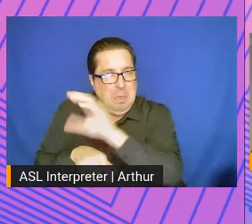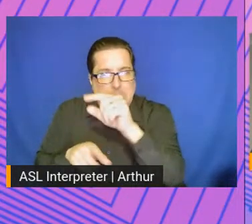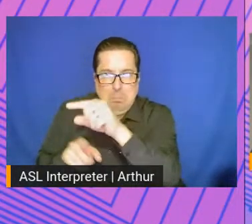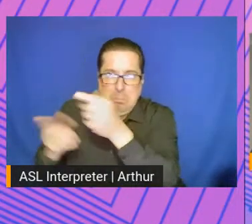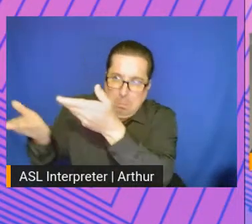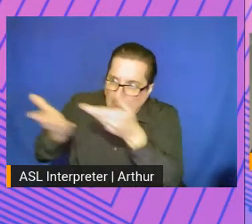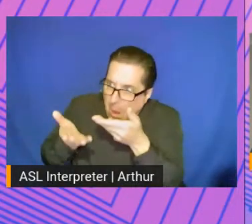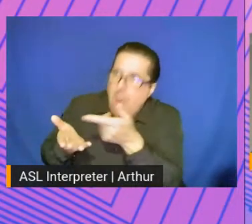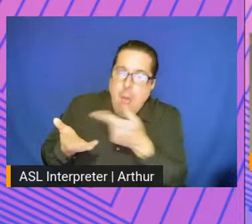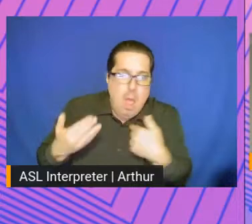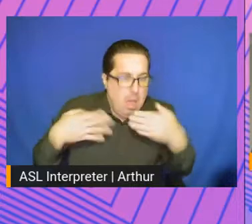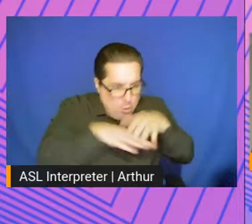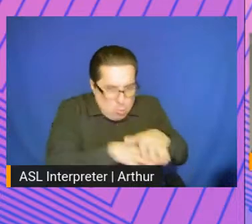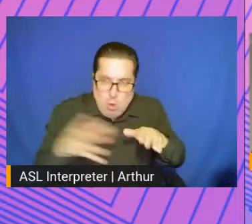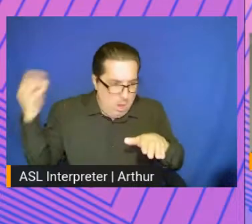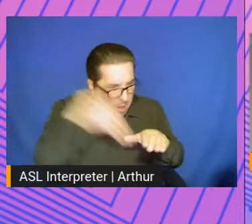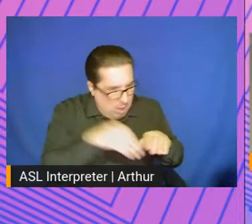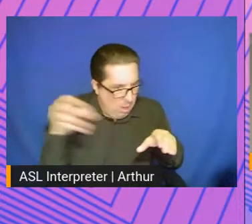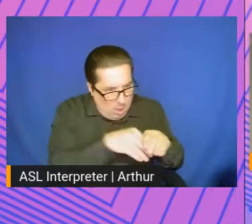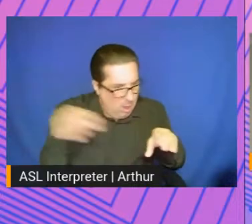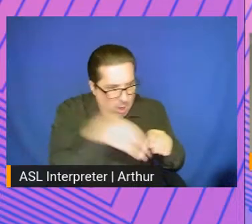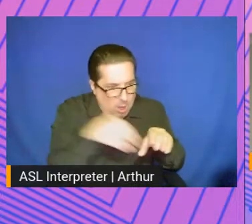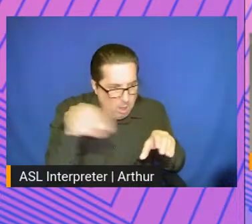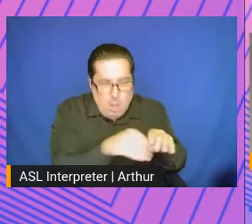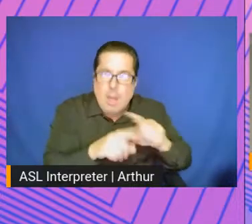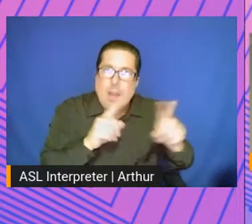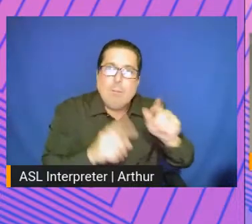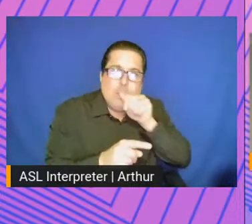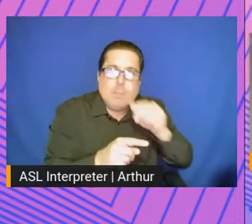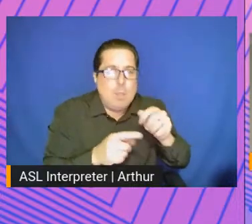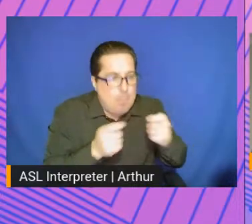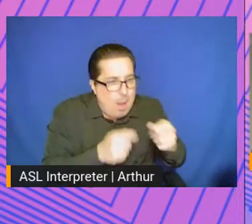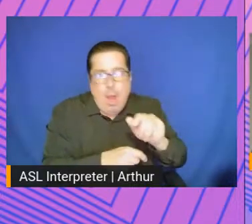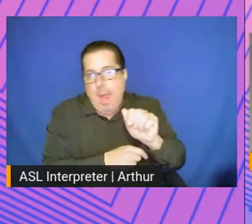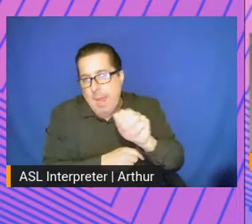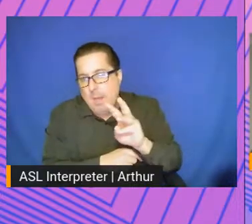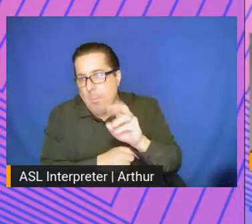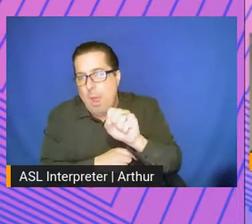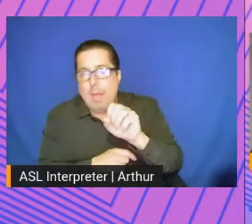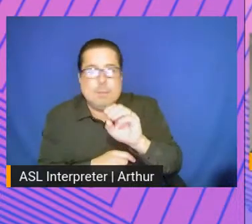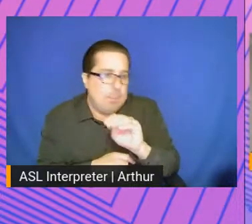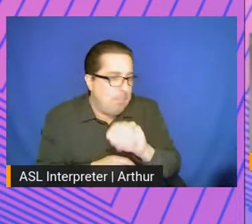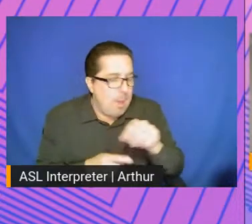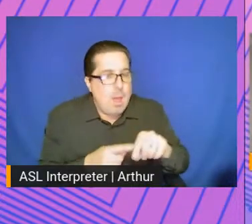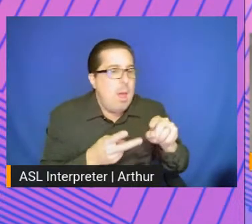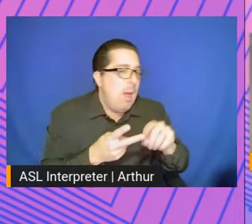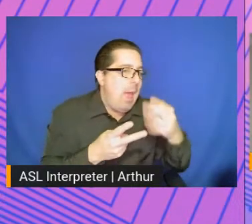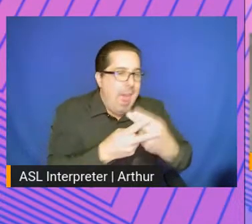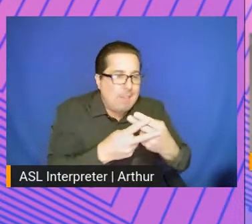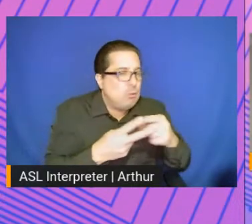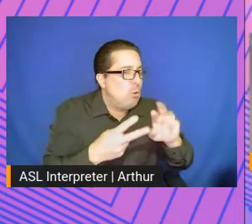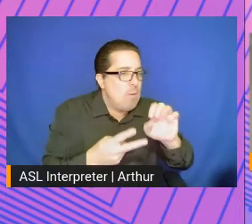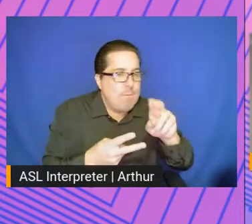you to integrate with different secrets managers out there, whether it's AWS SM or HashiCorp Vault or Google solution or IBM solution for